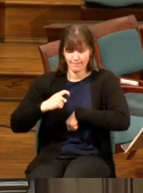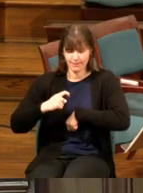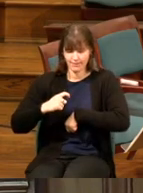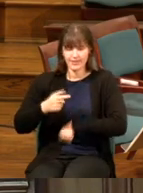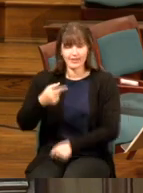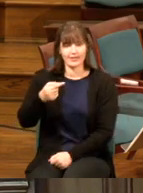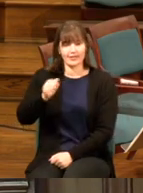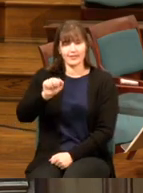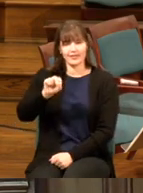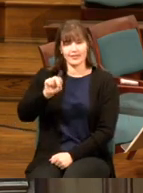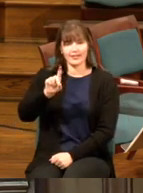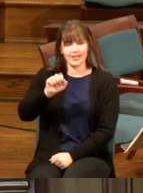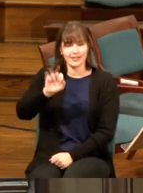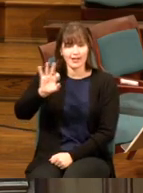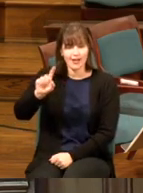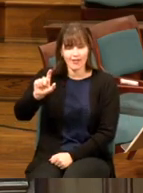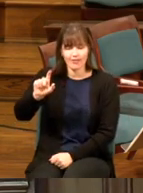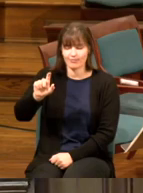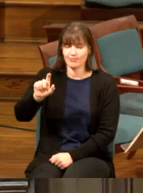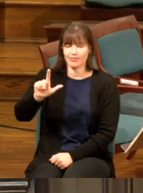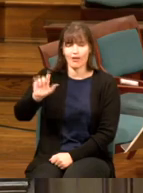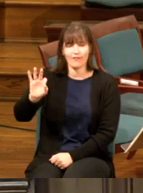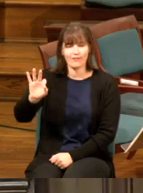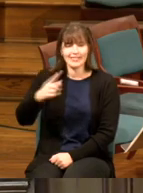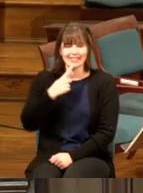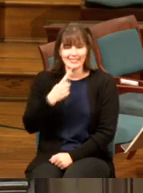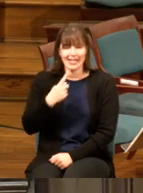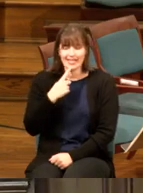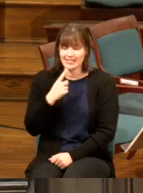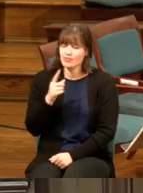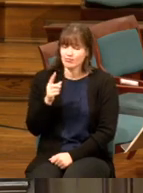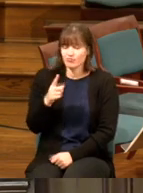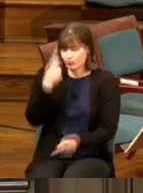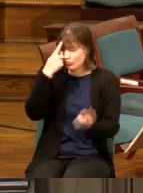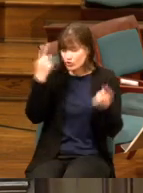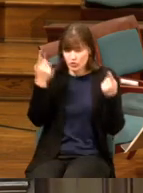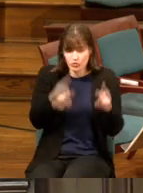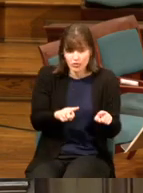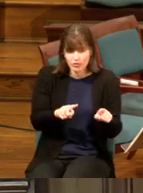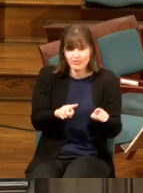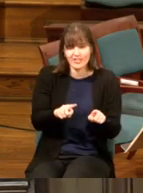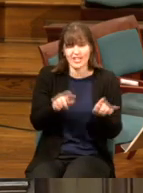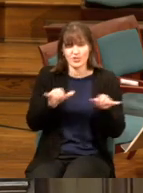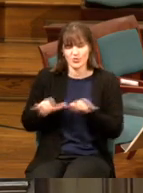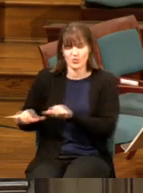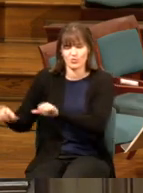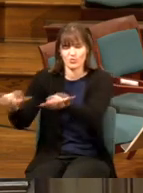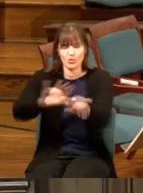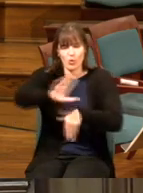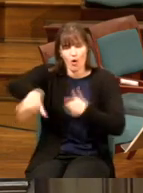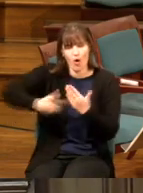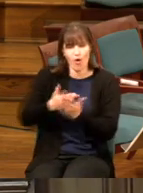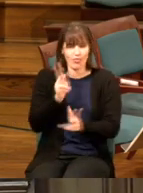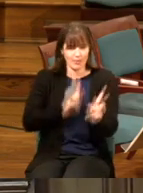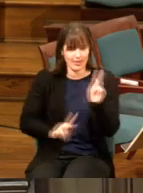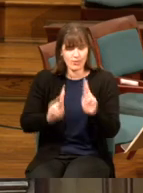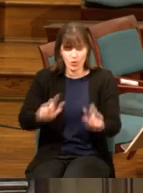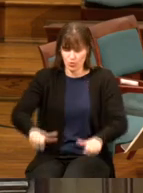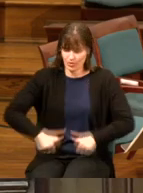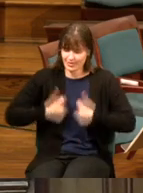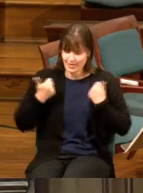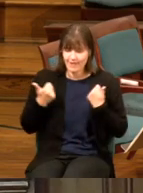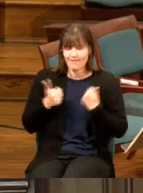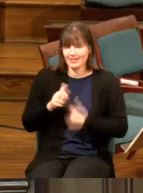Gandalf says to him, "So do I, and so do all who live to see such